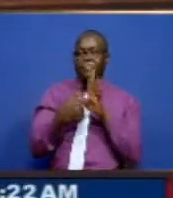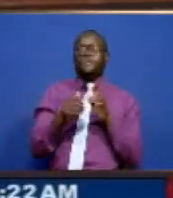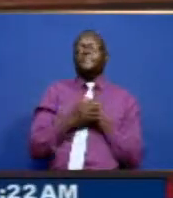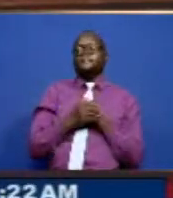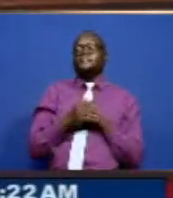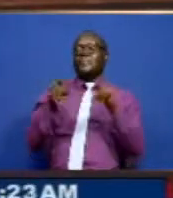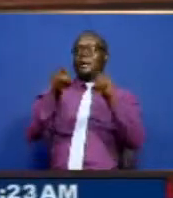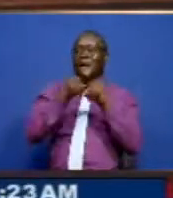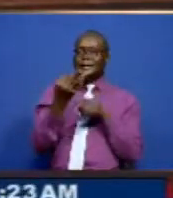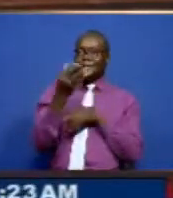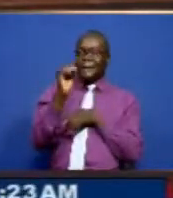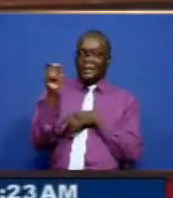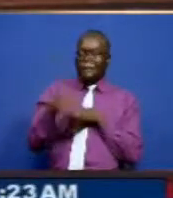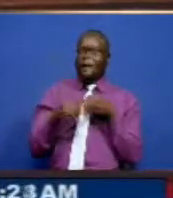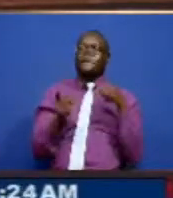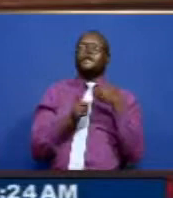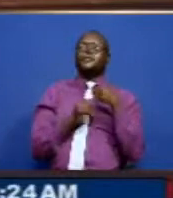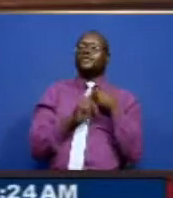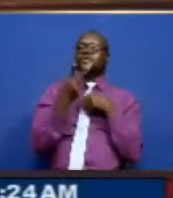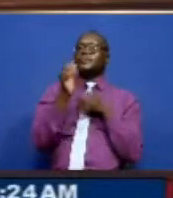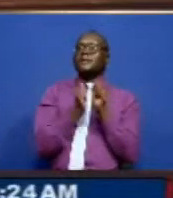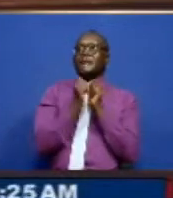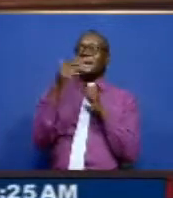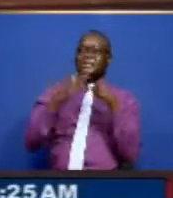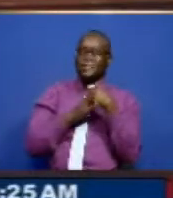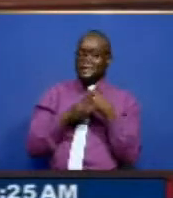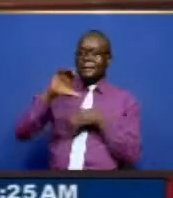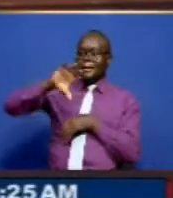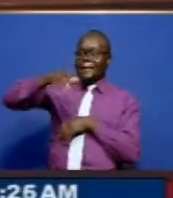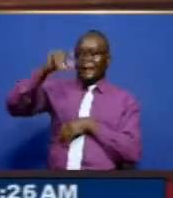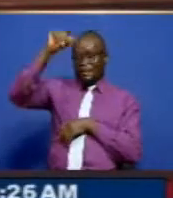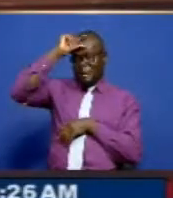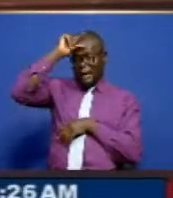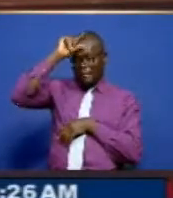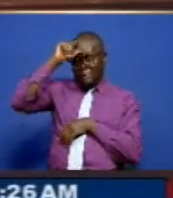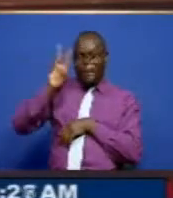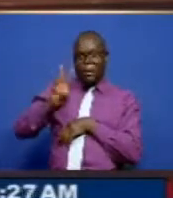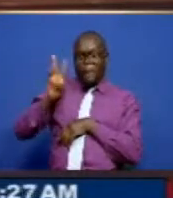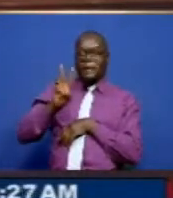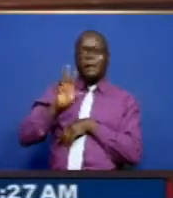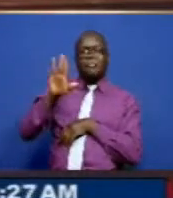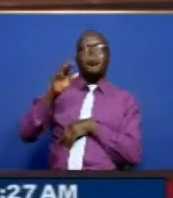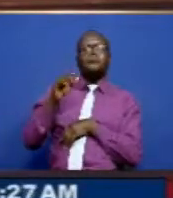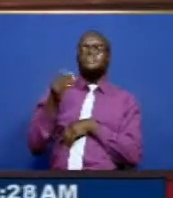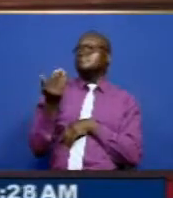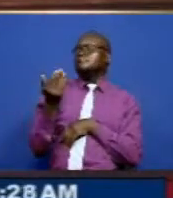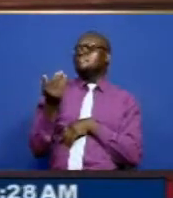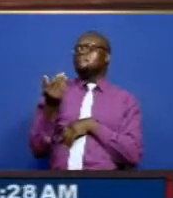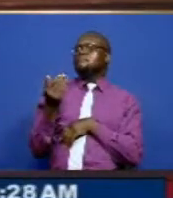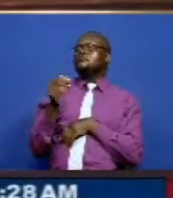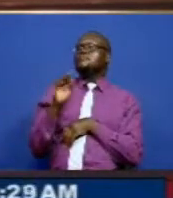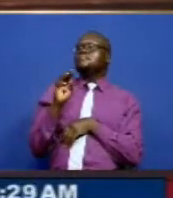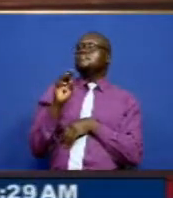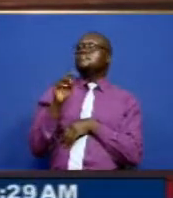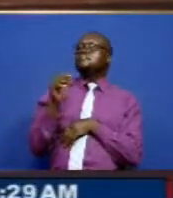as at 30th June 2019, the county government of Wajir wage bill was equivalent